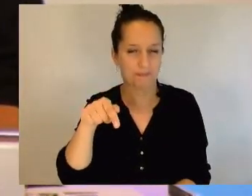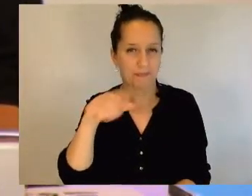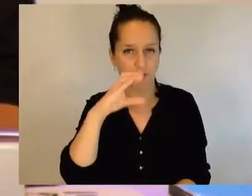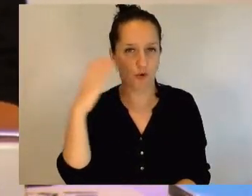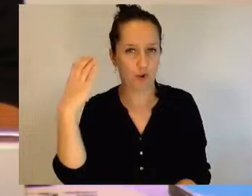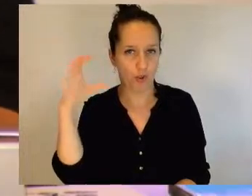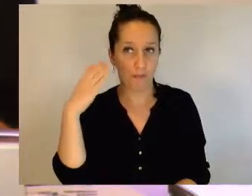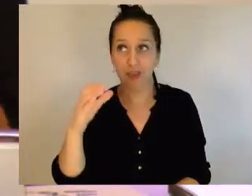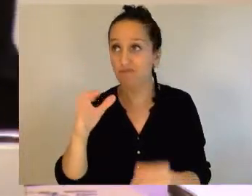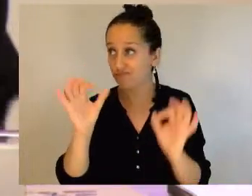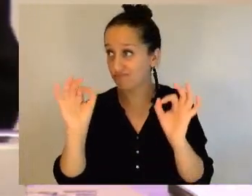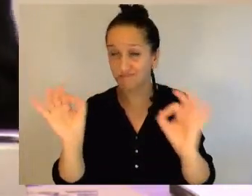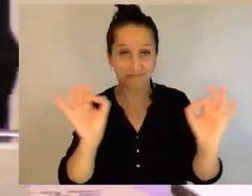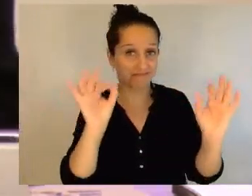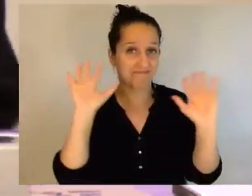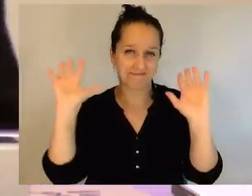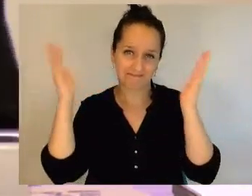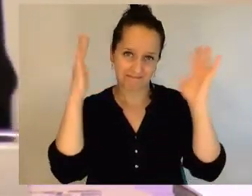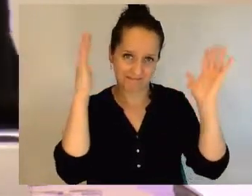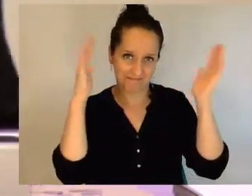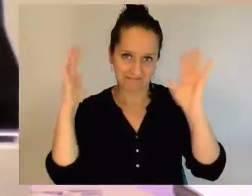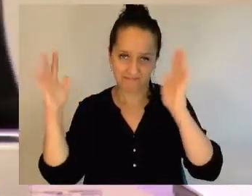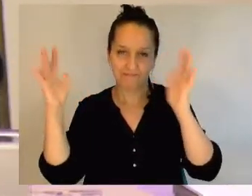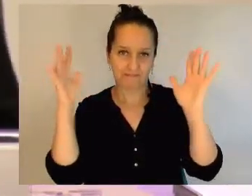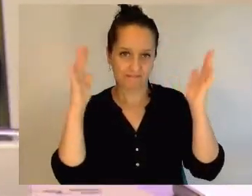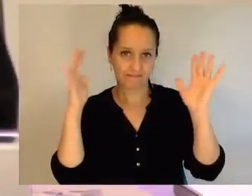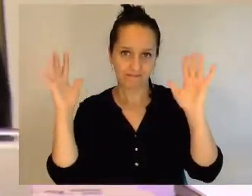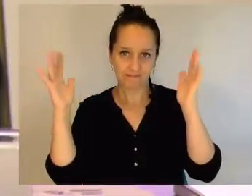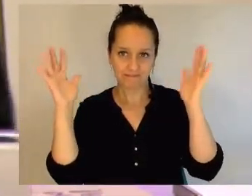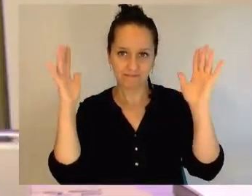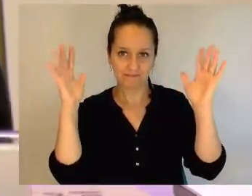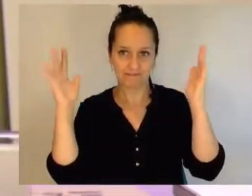this conference. So we can bring our hands together, please.